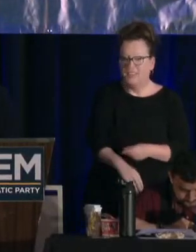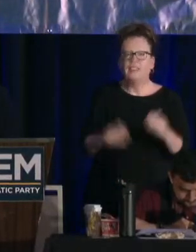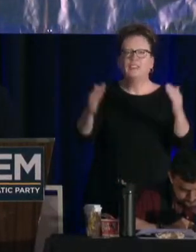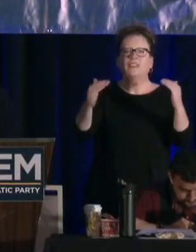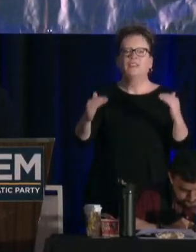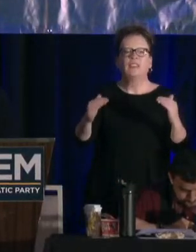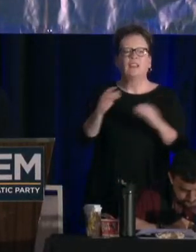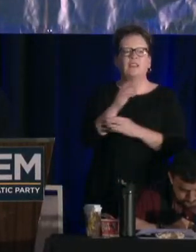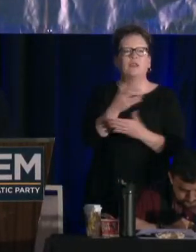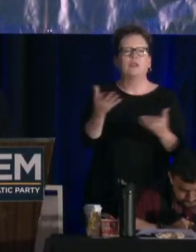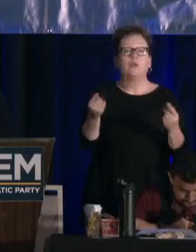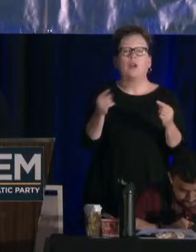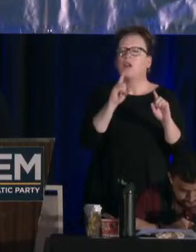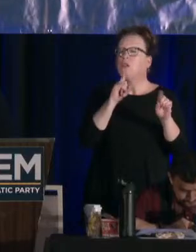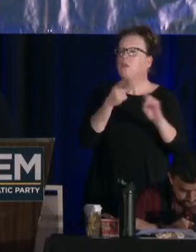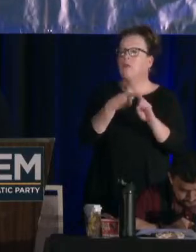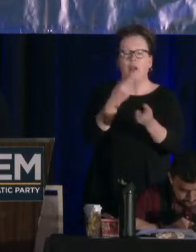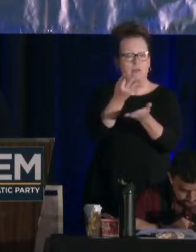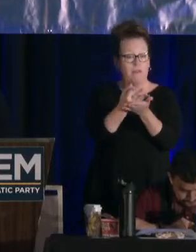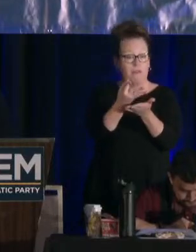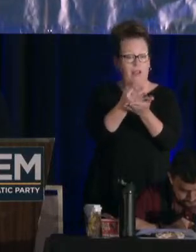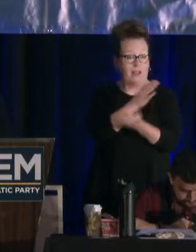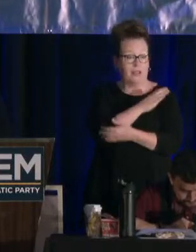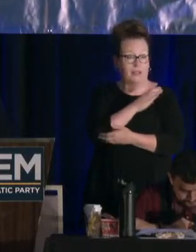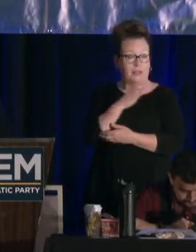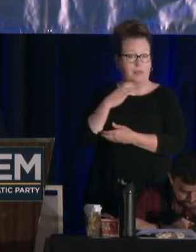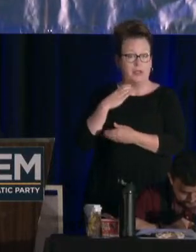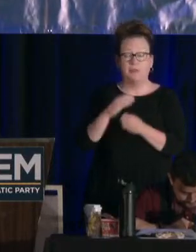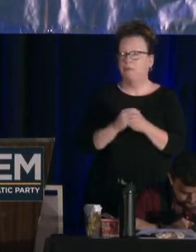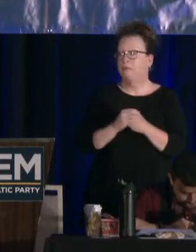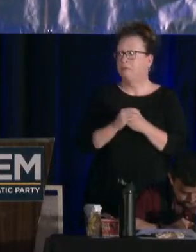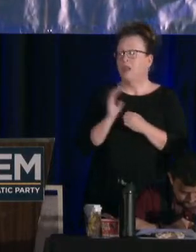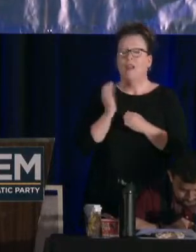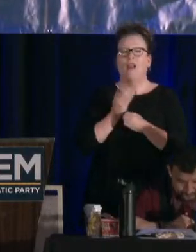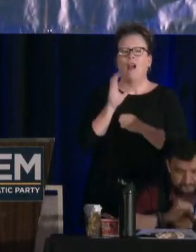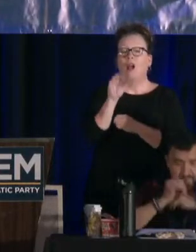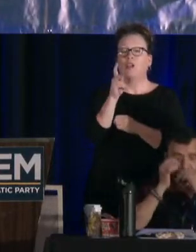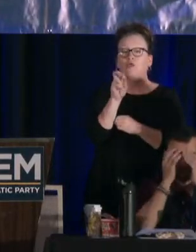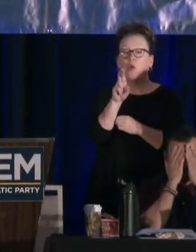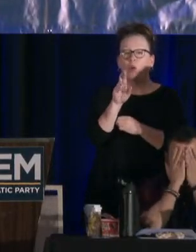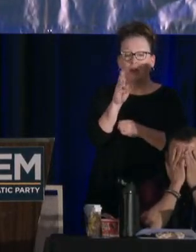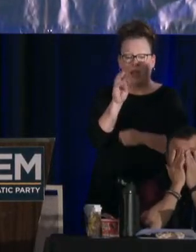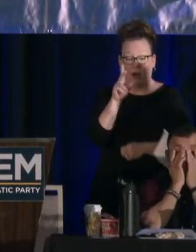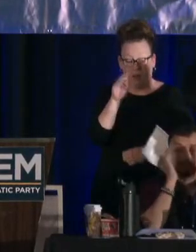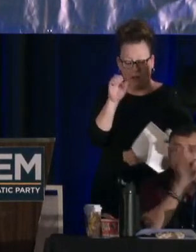Next up will be our report from our Finance Committee, our Controller, Carolyn Fowler.